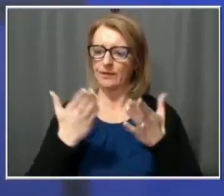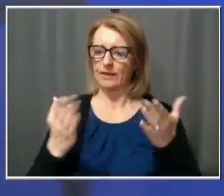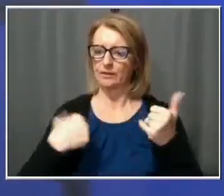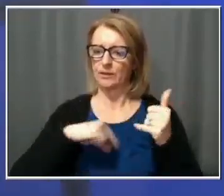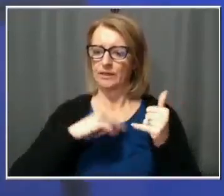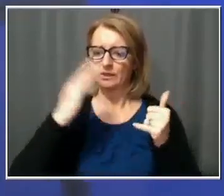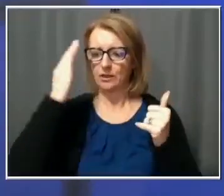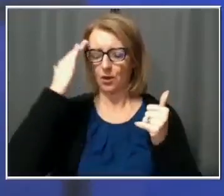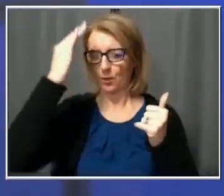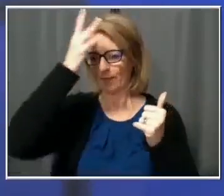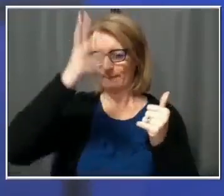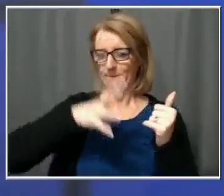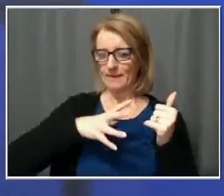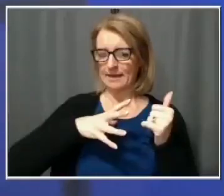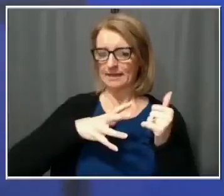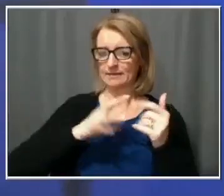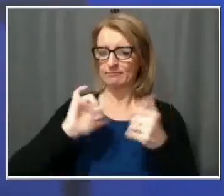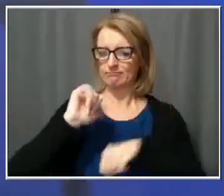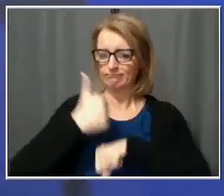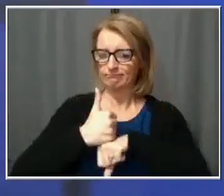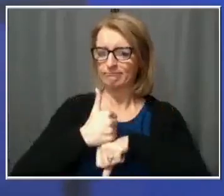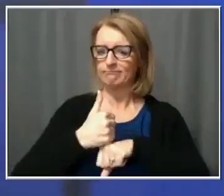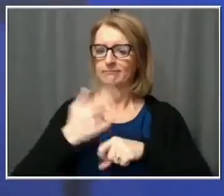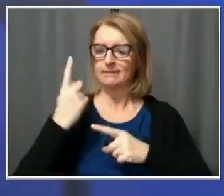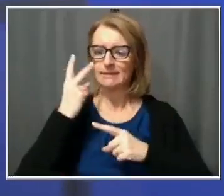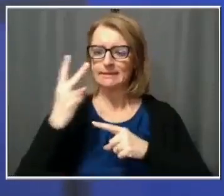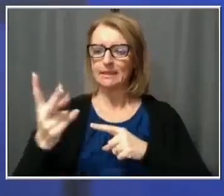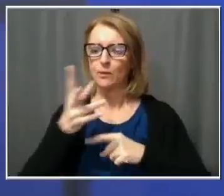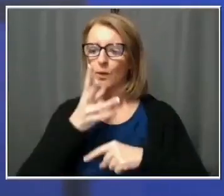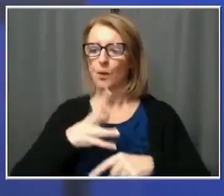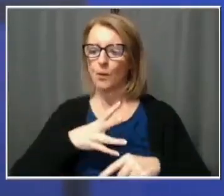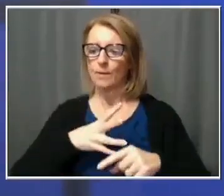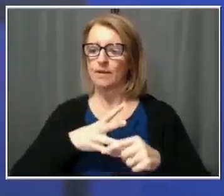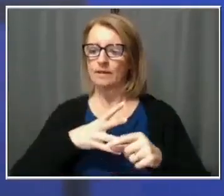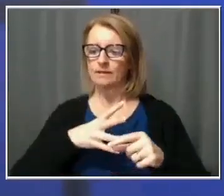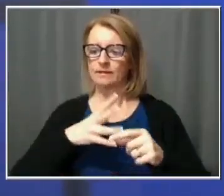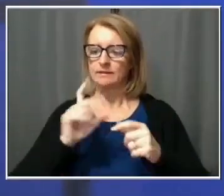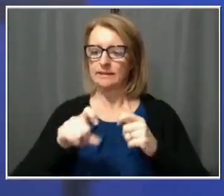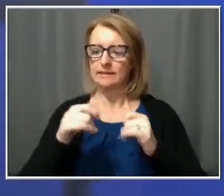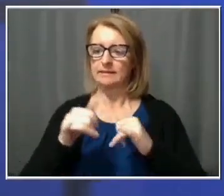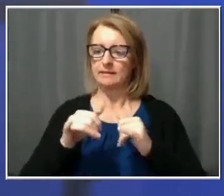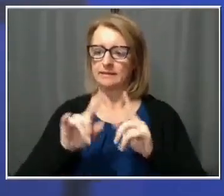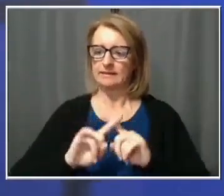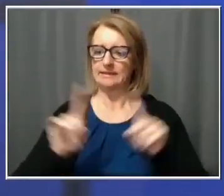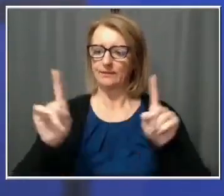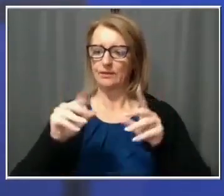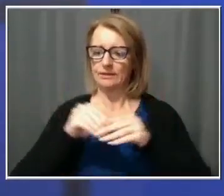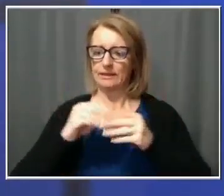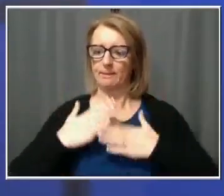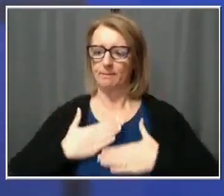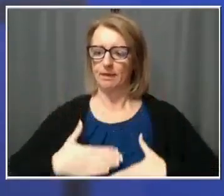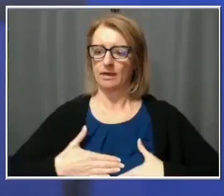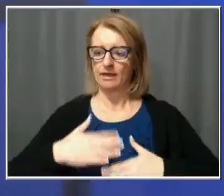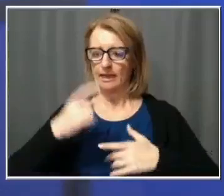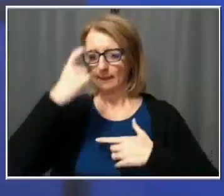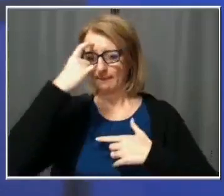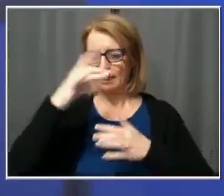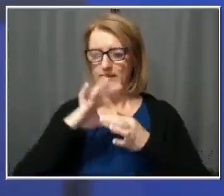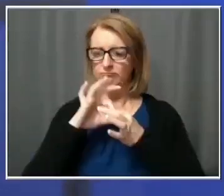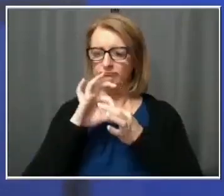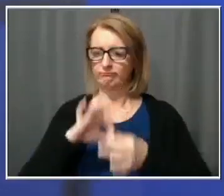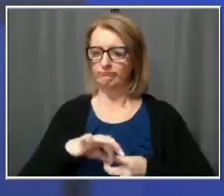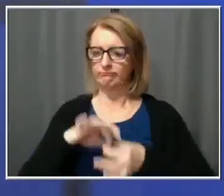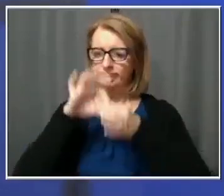mind. This week, we'll show you why women deserve medical care that accounts for differences in their body and their mind. When an